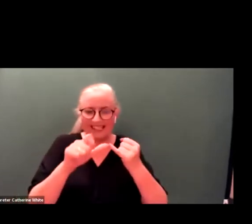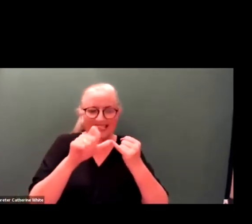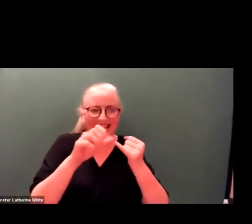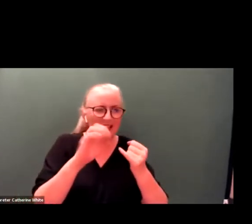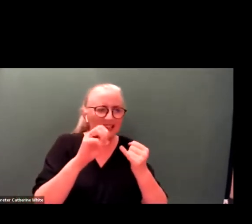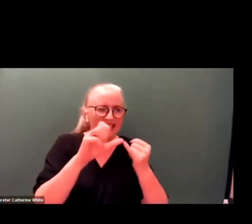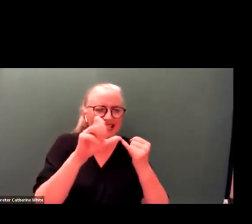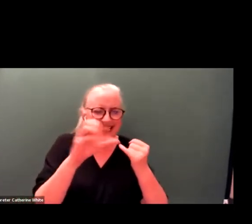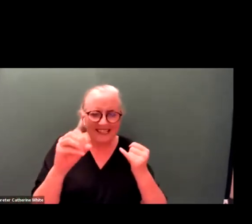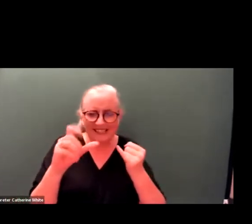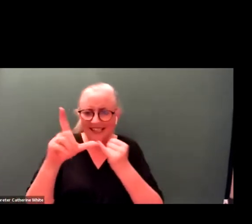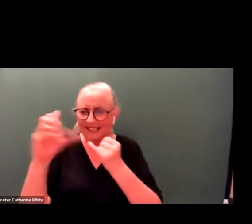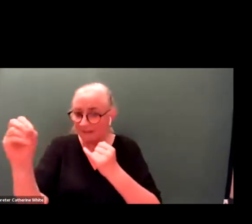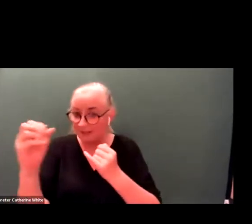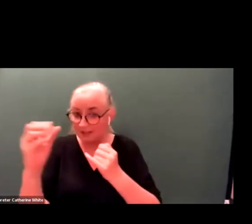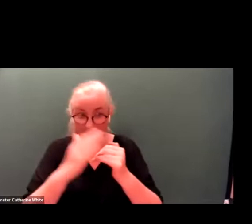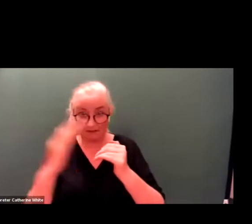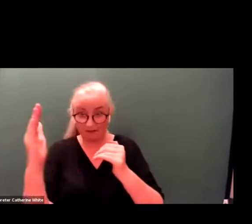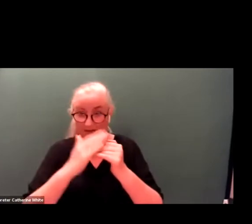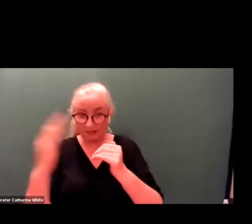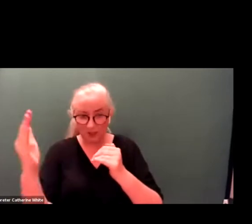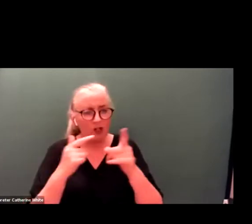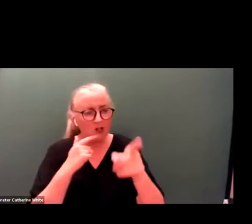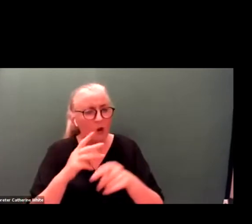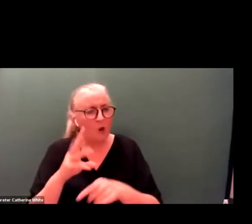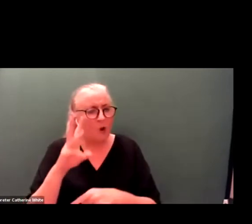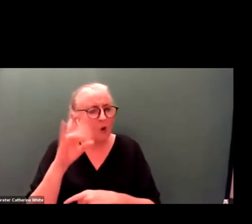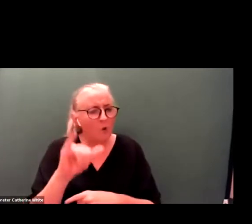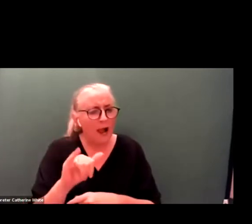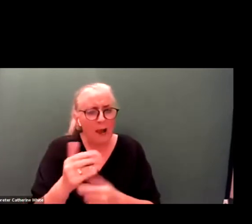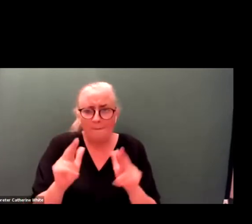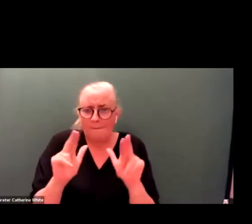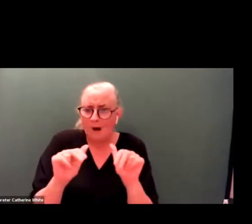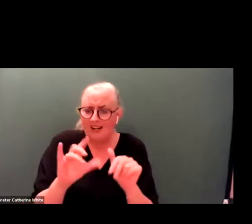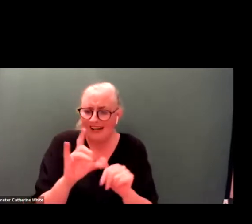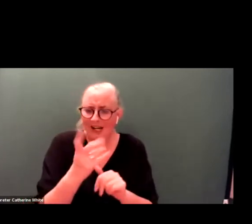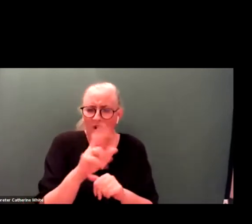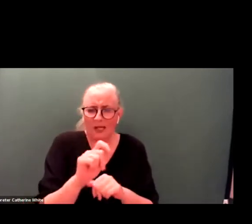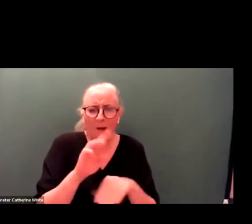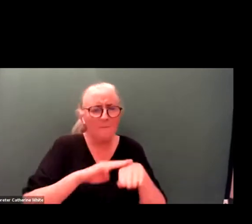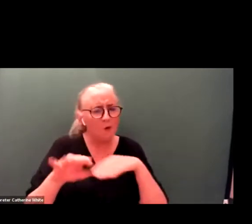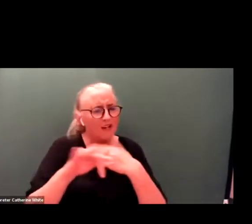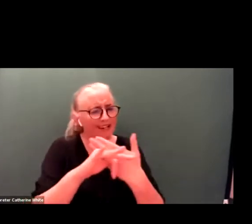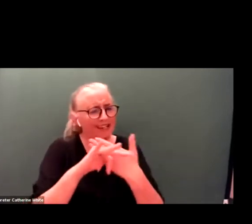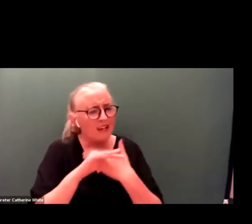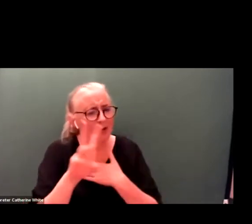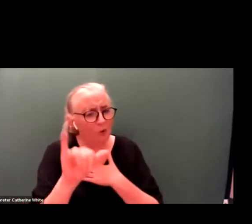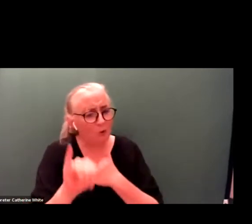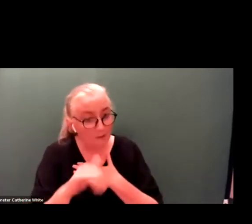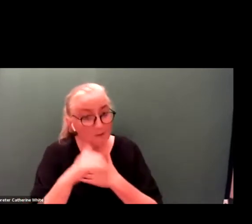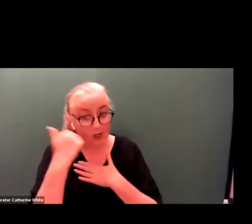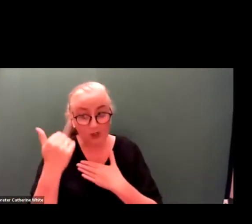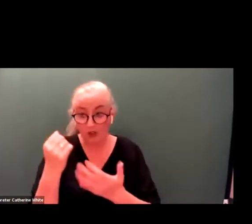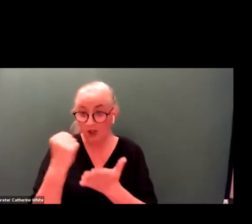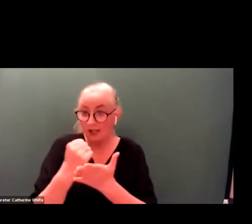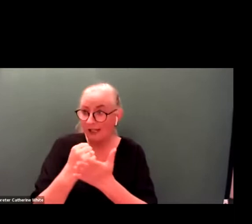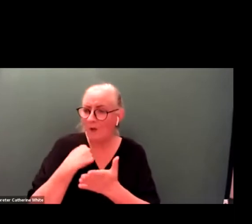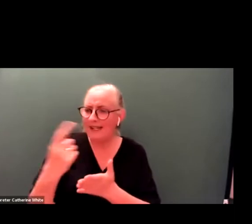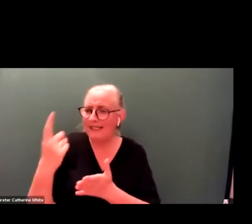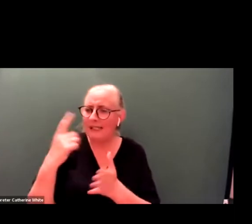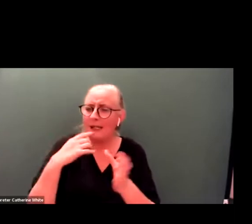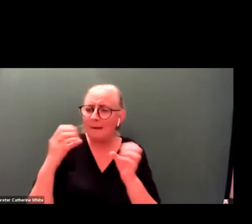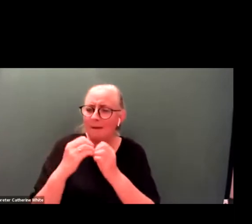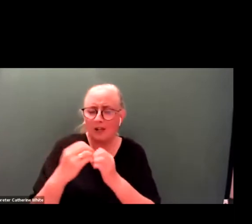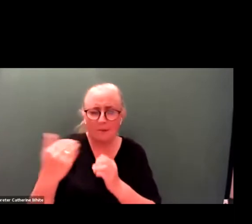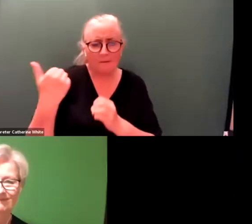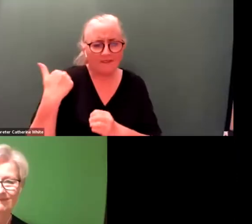onwards. So why is modern HRT considered to be safer? So the studies that we mentioned before, we're looking at